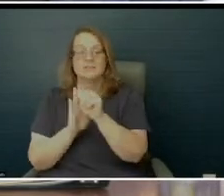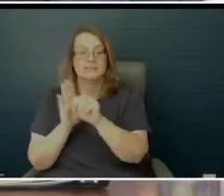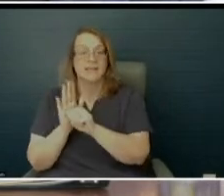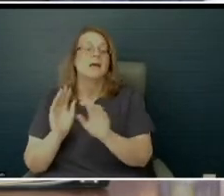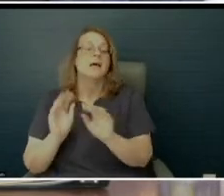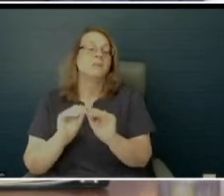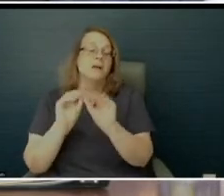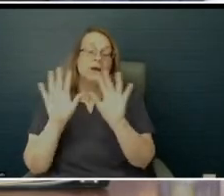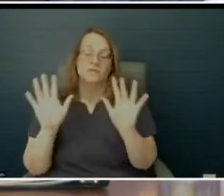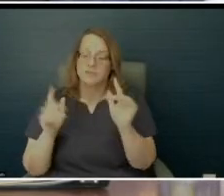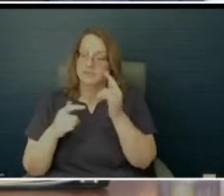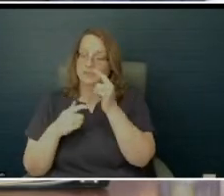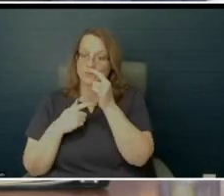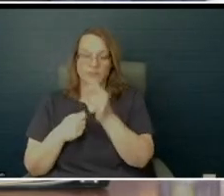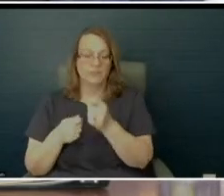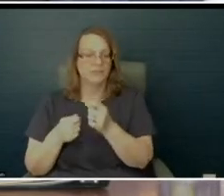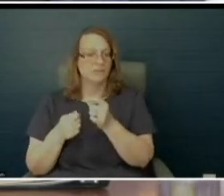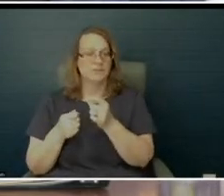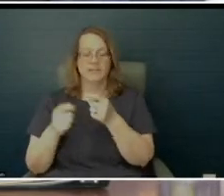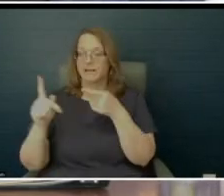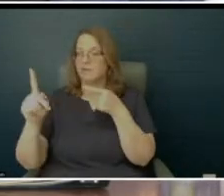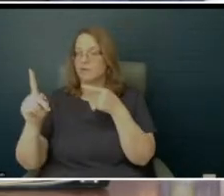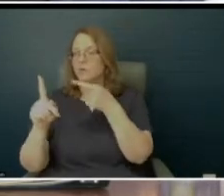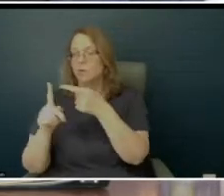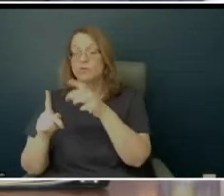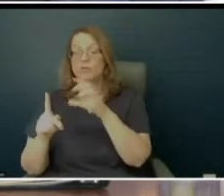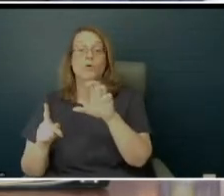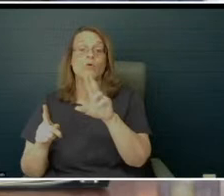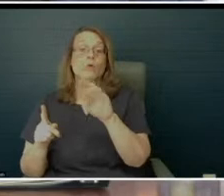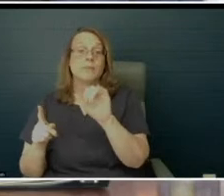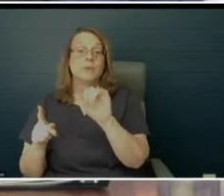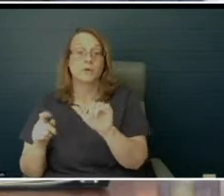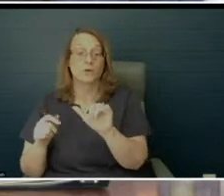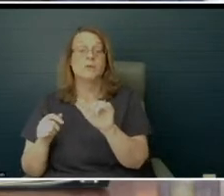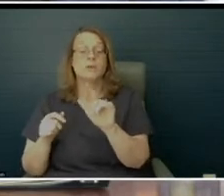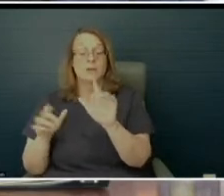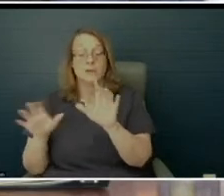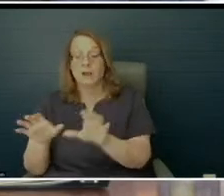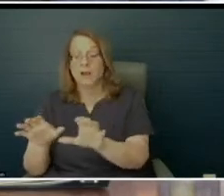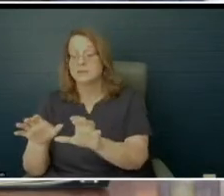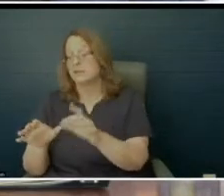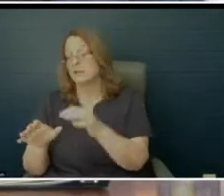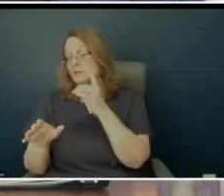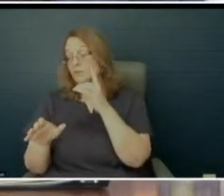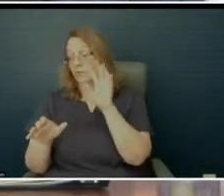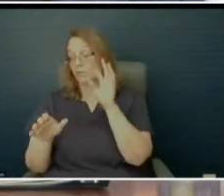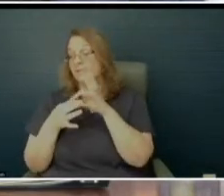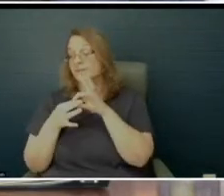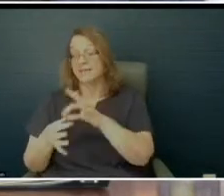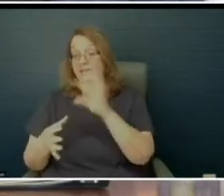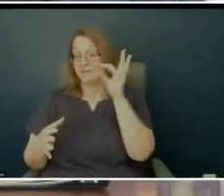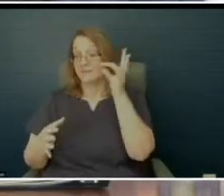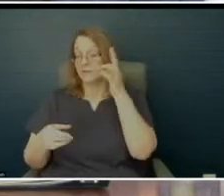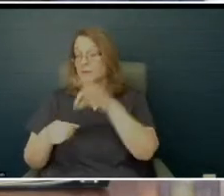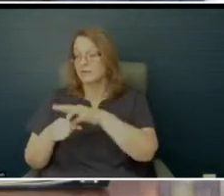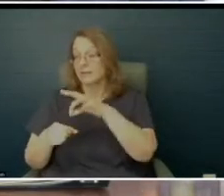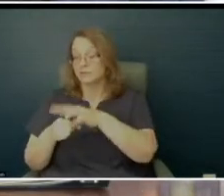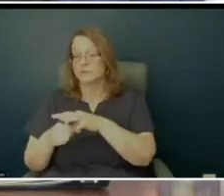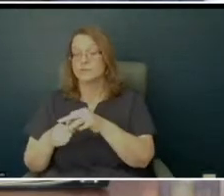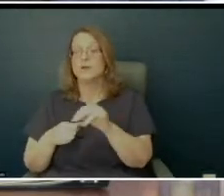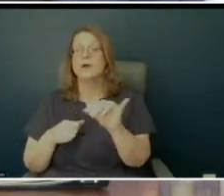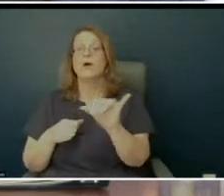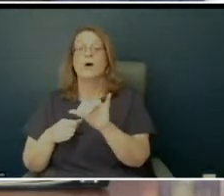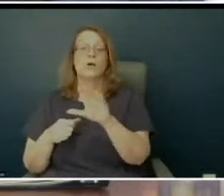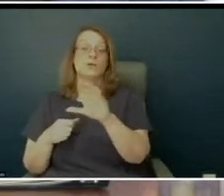and have a mission that relates to criminal conduct in relation to federal elections. We also have related civil